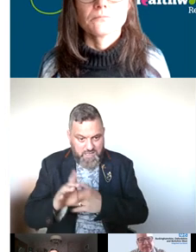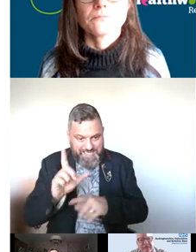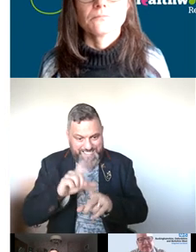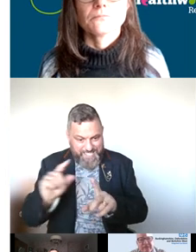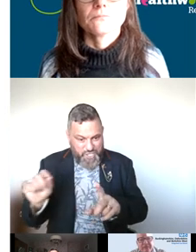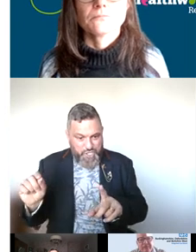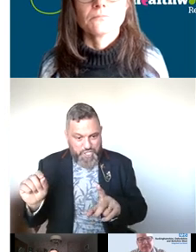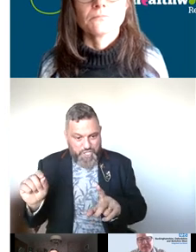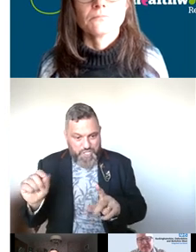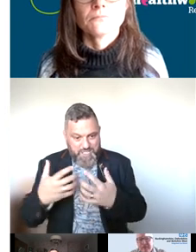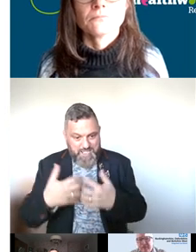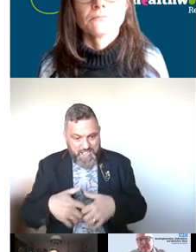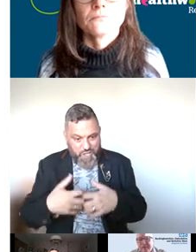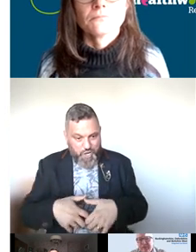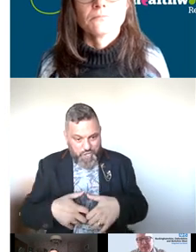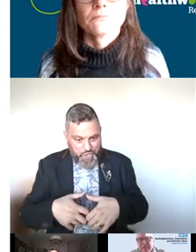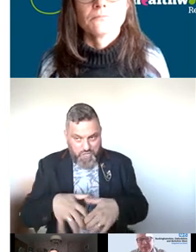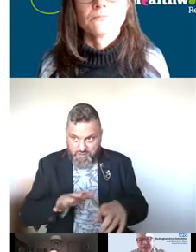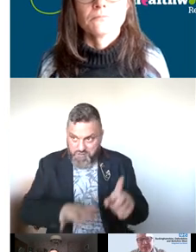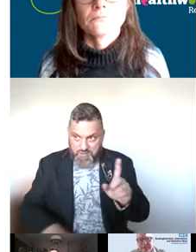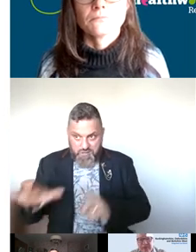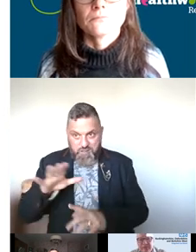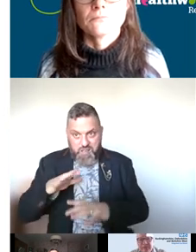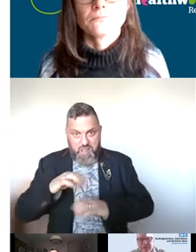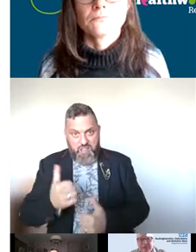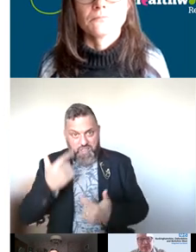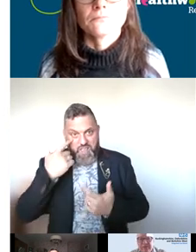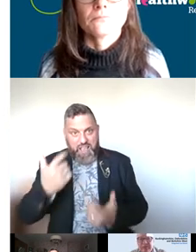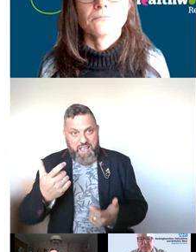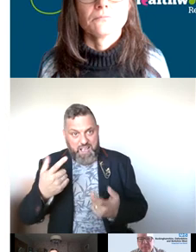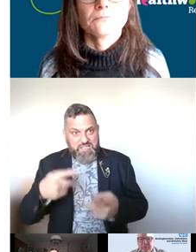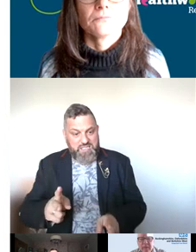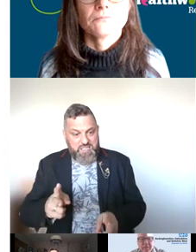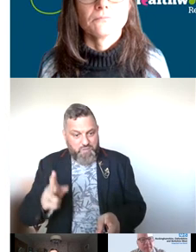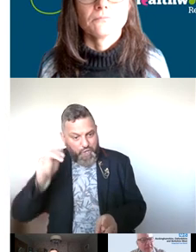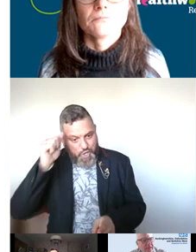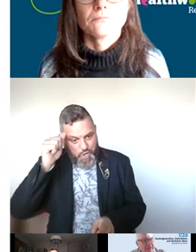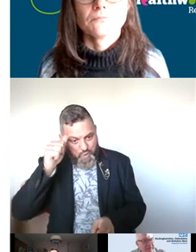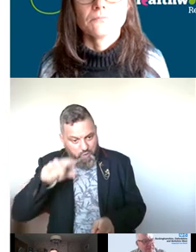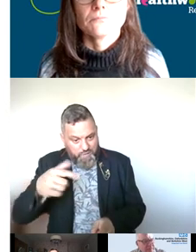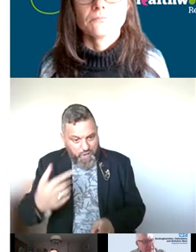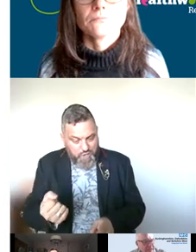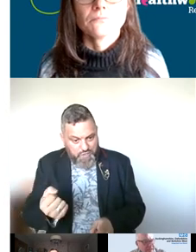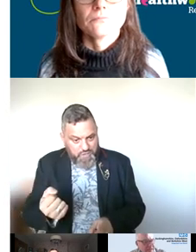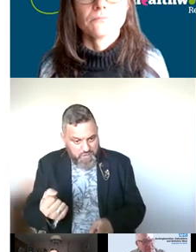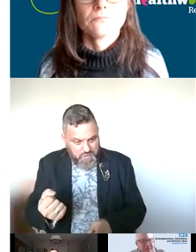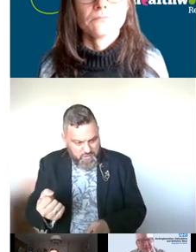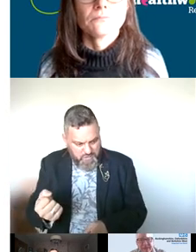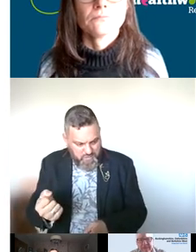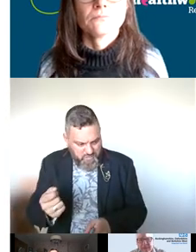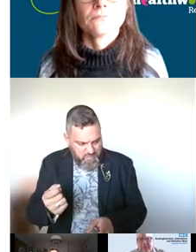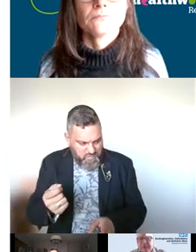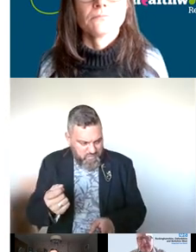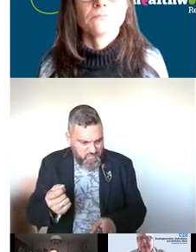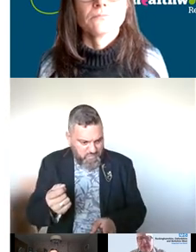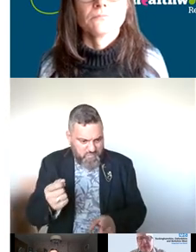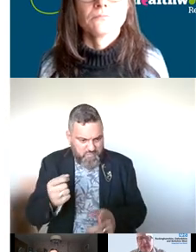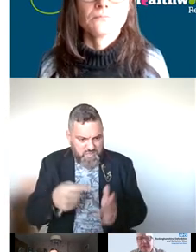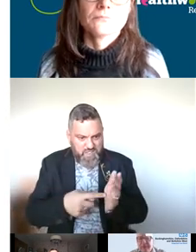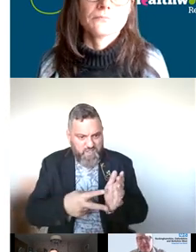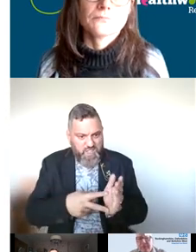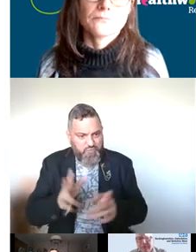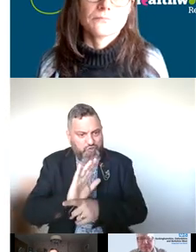across the health and care system. There's a range of opportunities that we know that we've got. For example, there was a panorama on TV a couple of